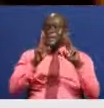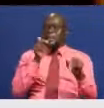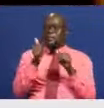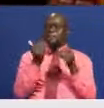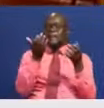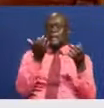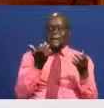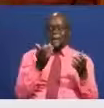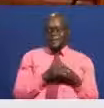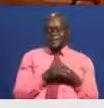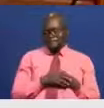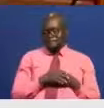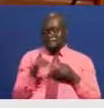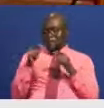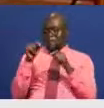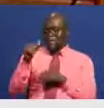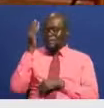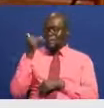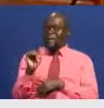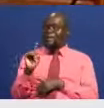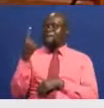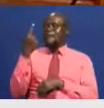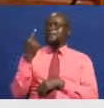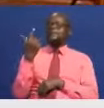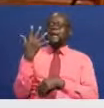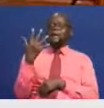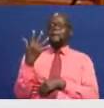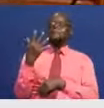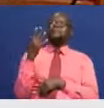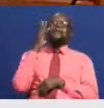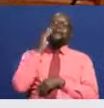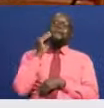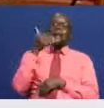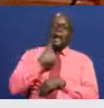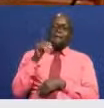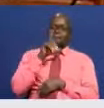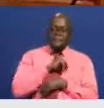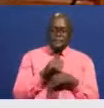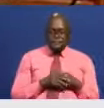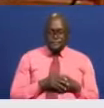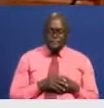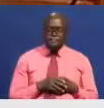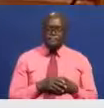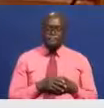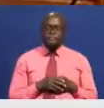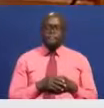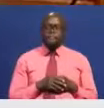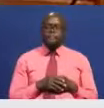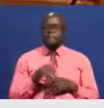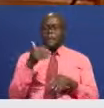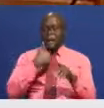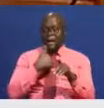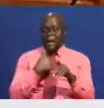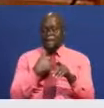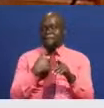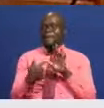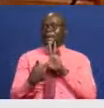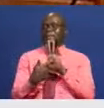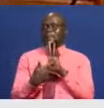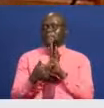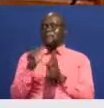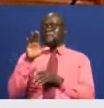required. I say this because I have first-hand experience on many issues. I have